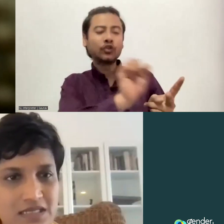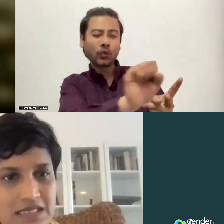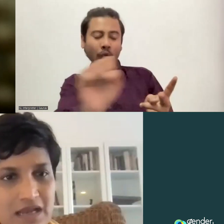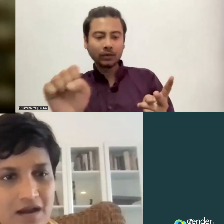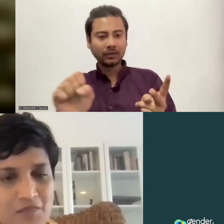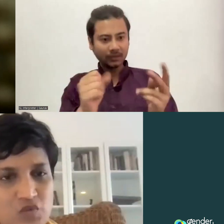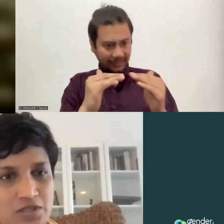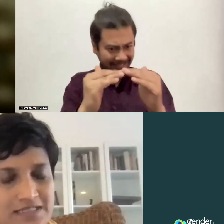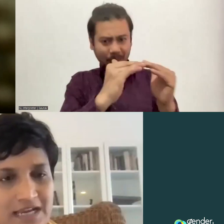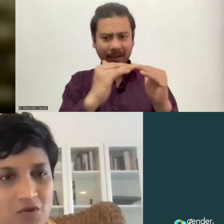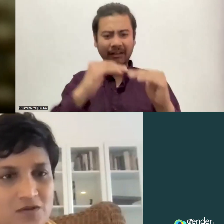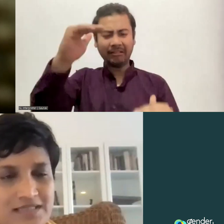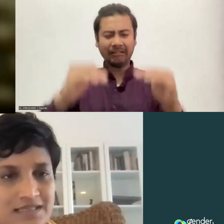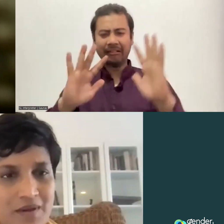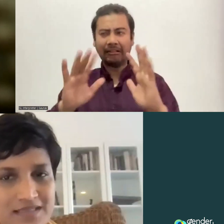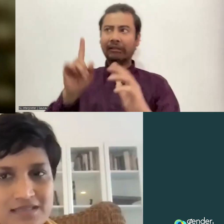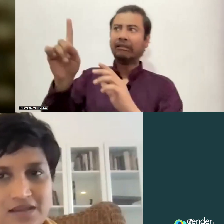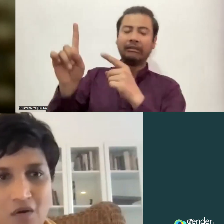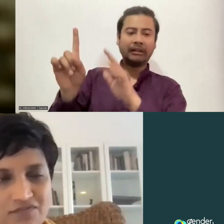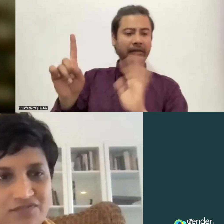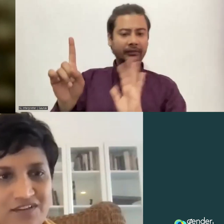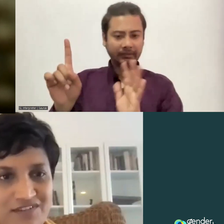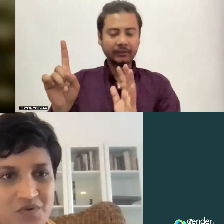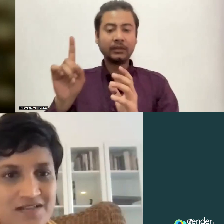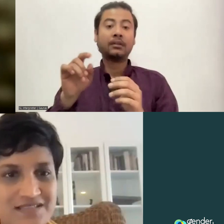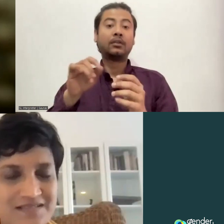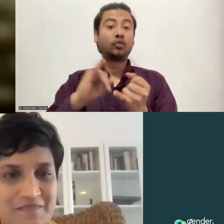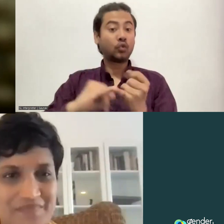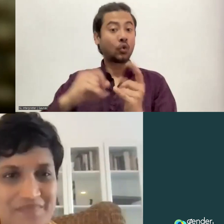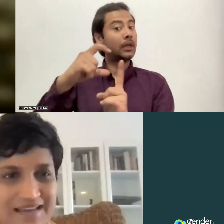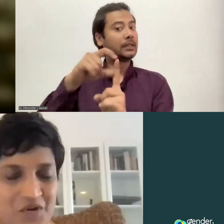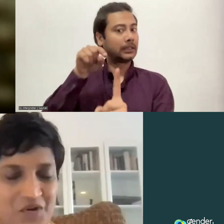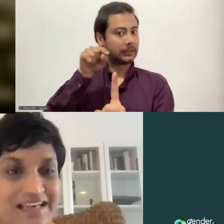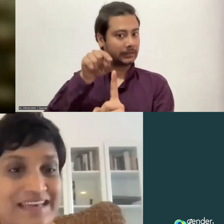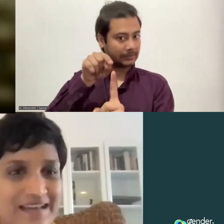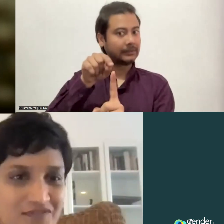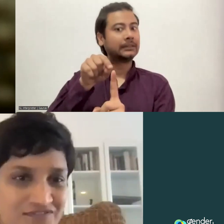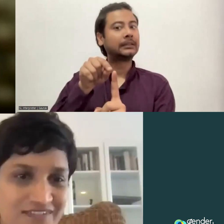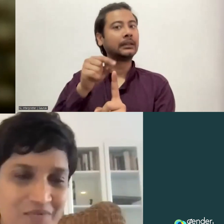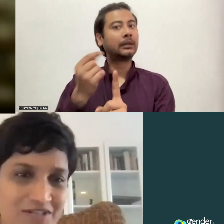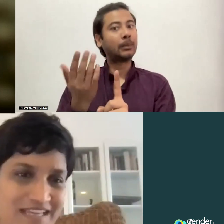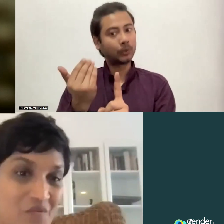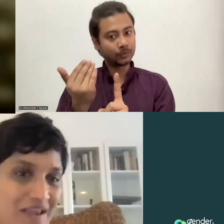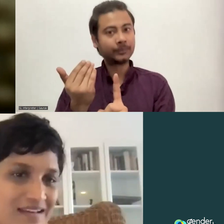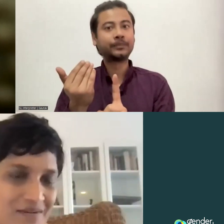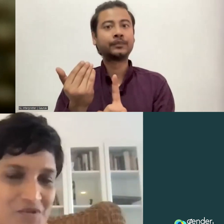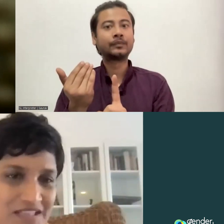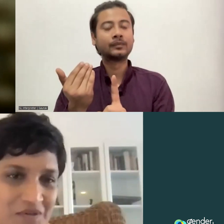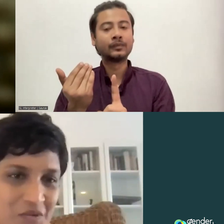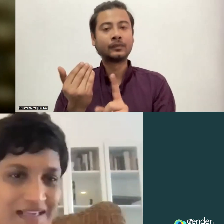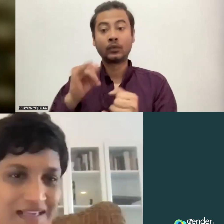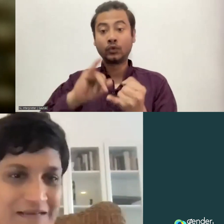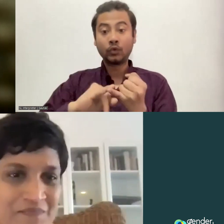Because social design also has the capacity of, if it works, quickly enough, I'm not saying well enough, I'm